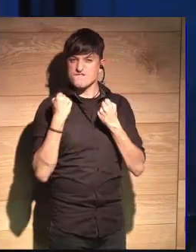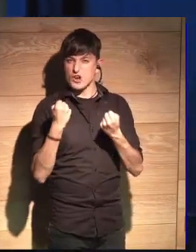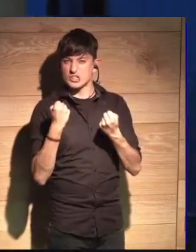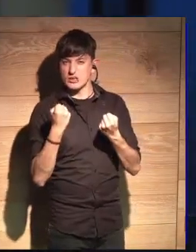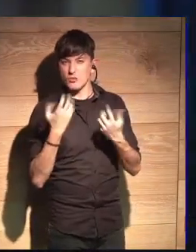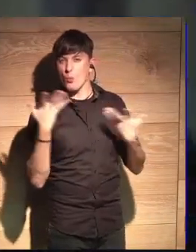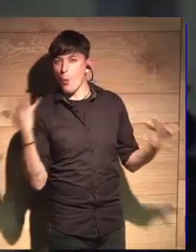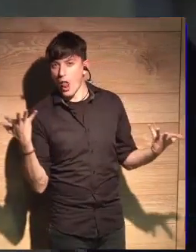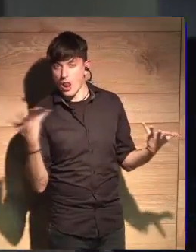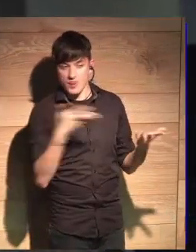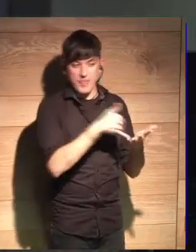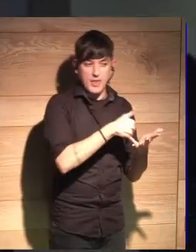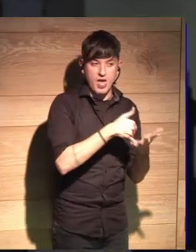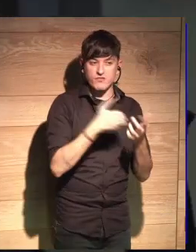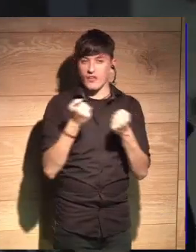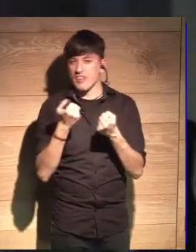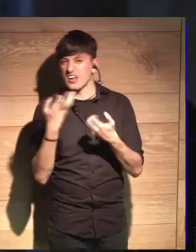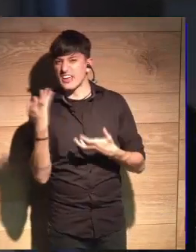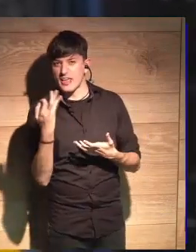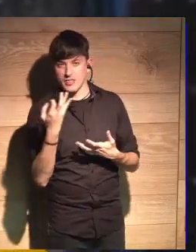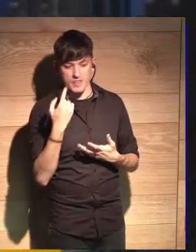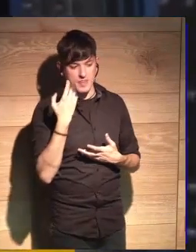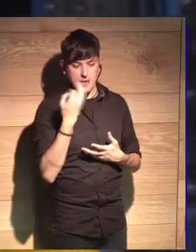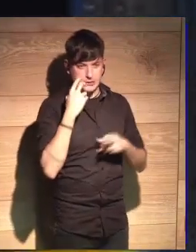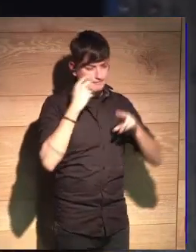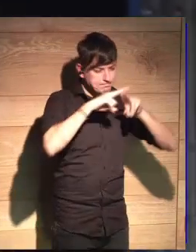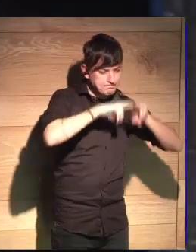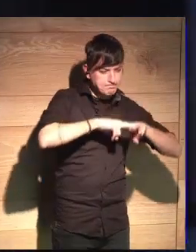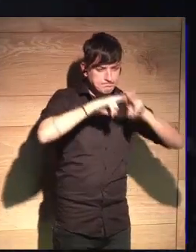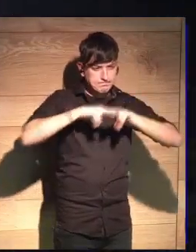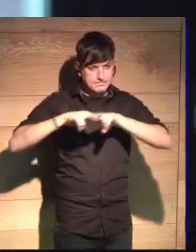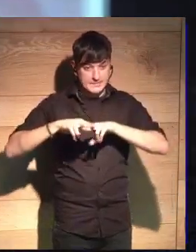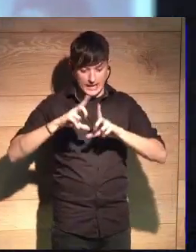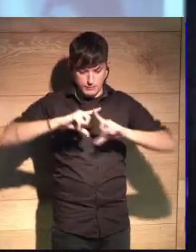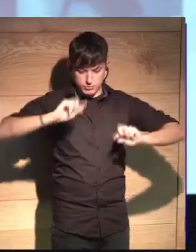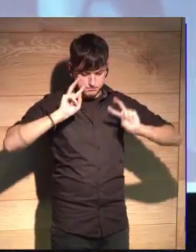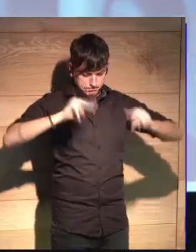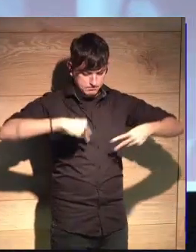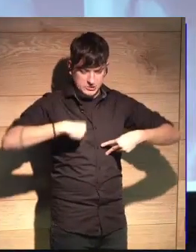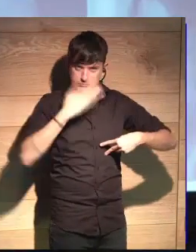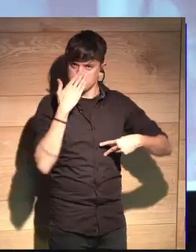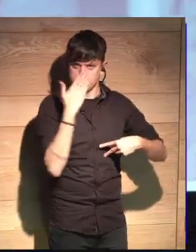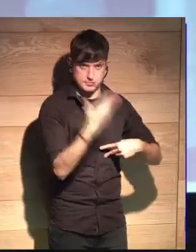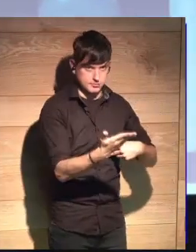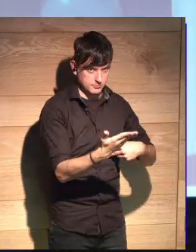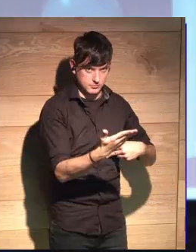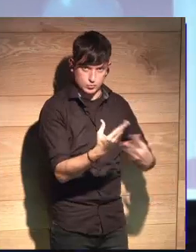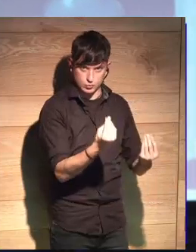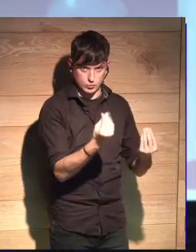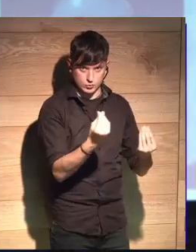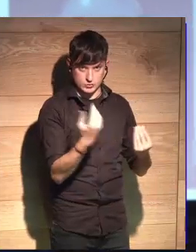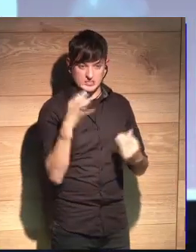the crisis. Japan was outstandingly honest in the 1800s. It was very careful in